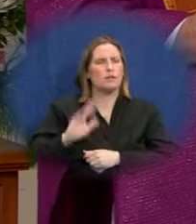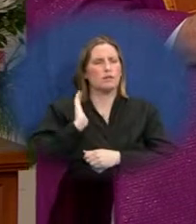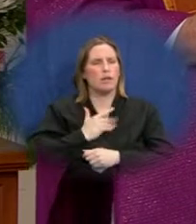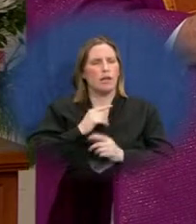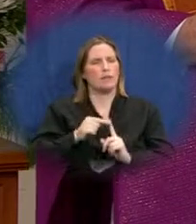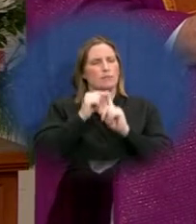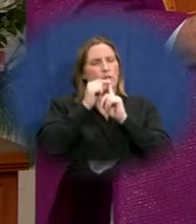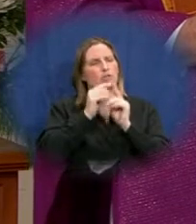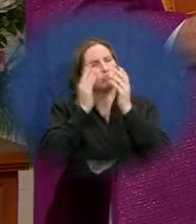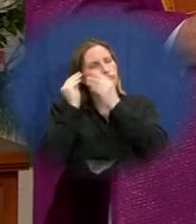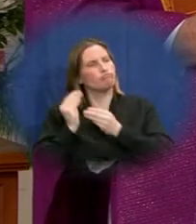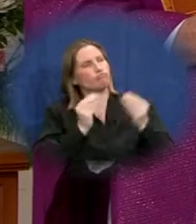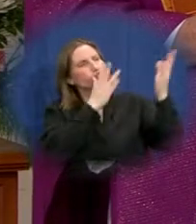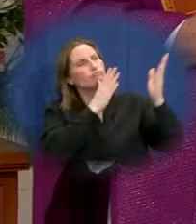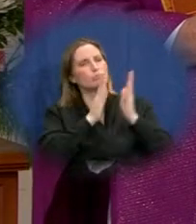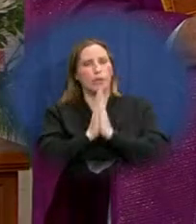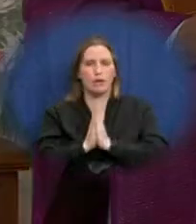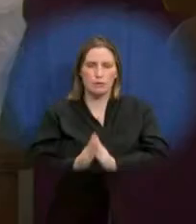of intercession.